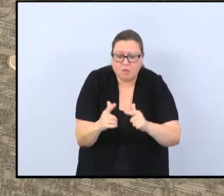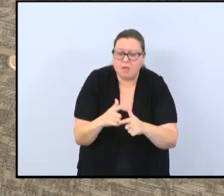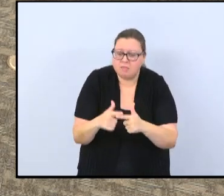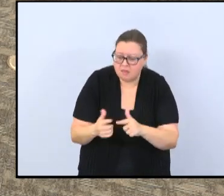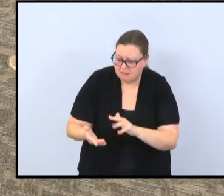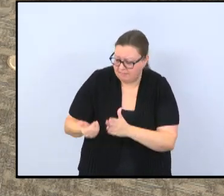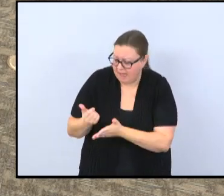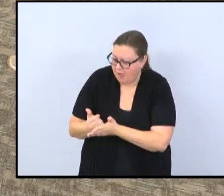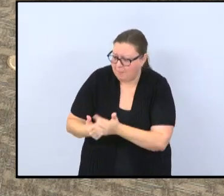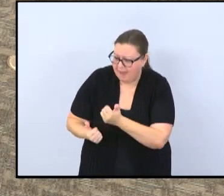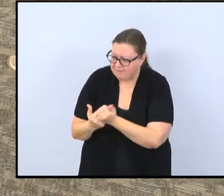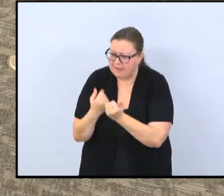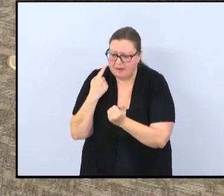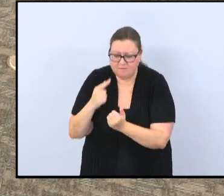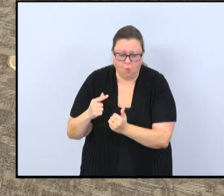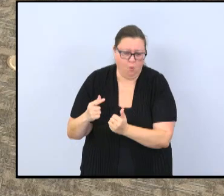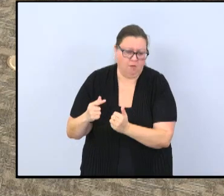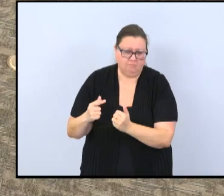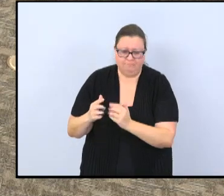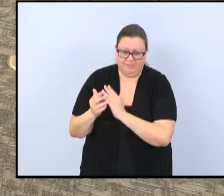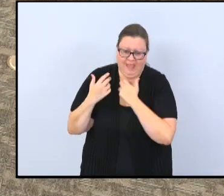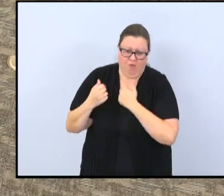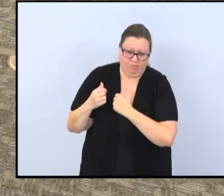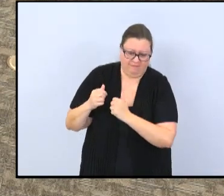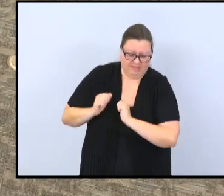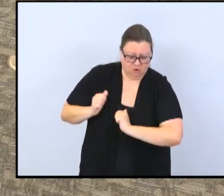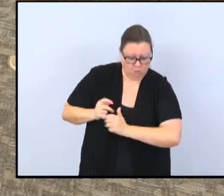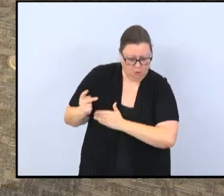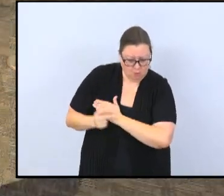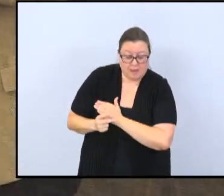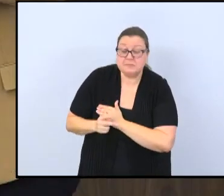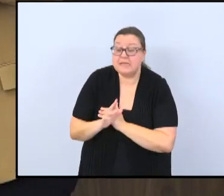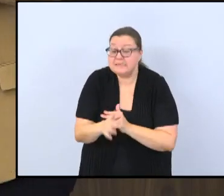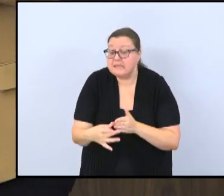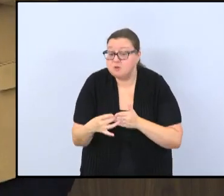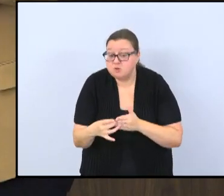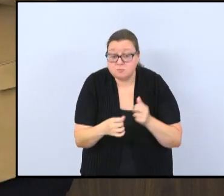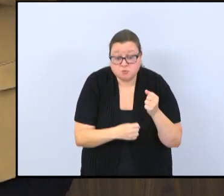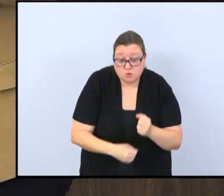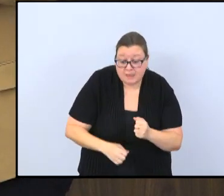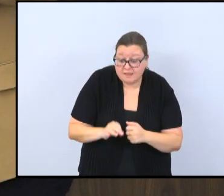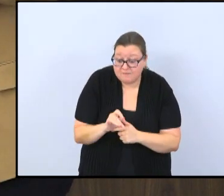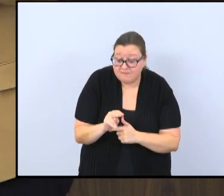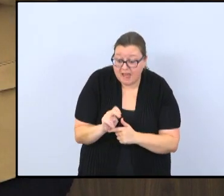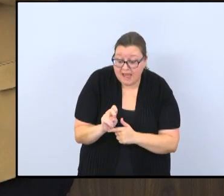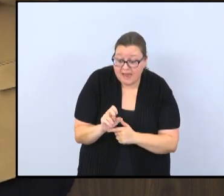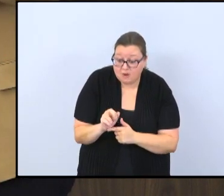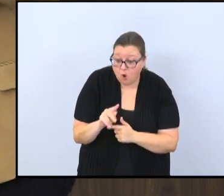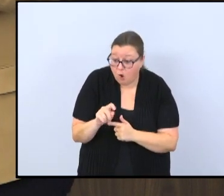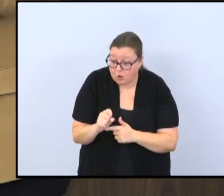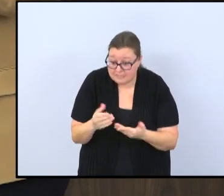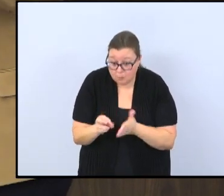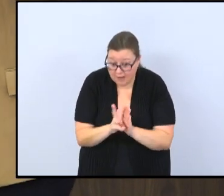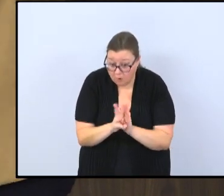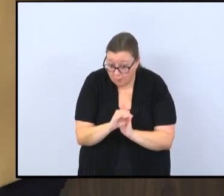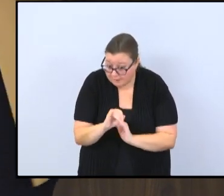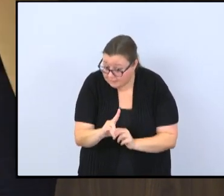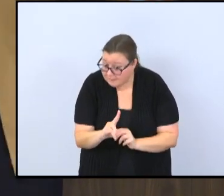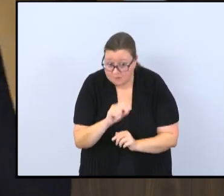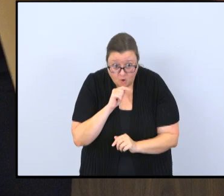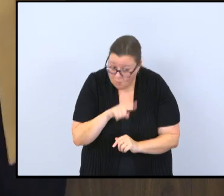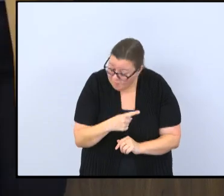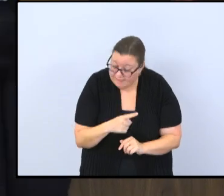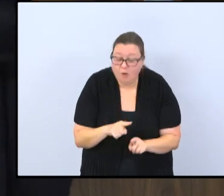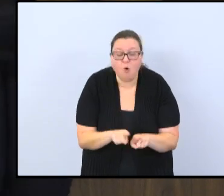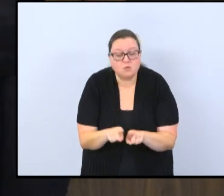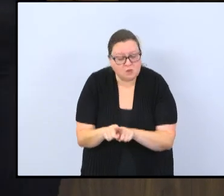of our theater programs. His leadership has not only strengthened fine arts in Waco ISD, but has also made a lasting impact